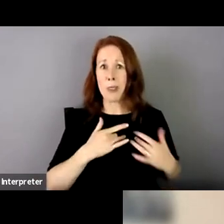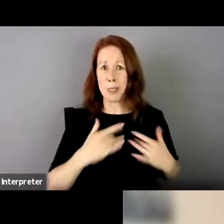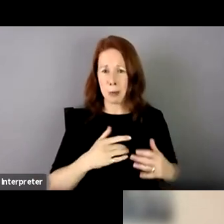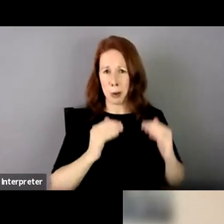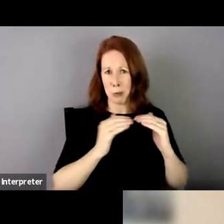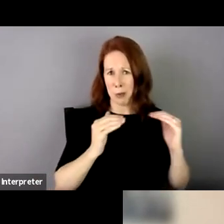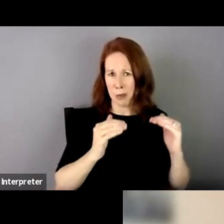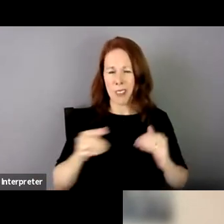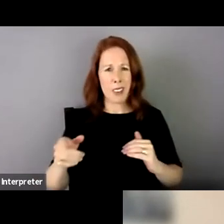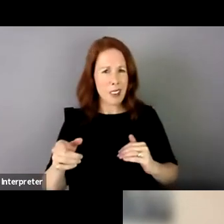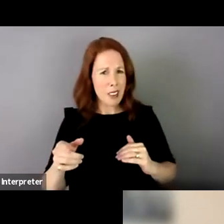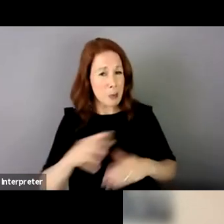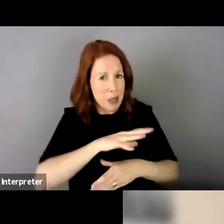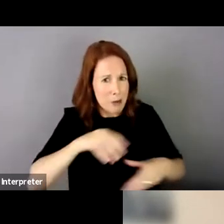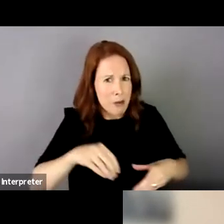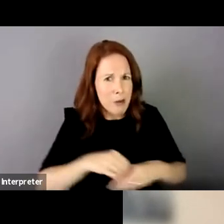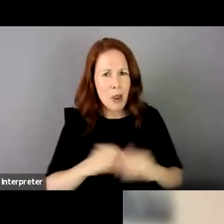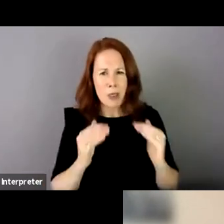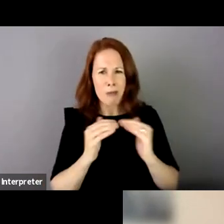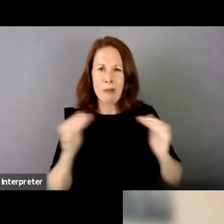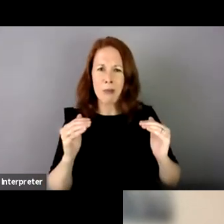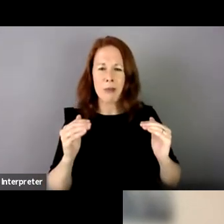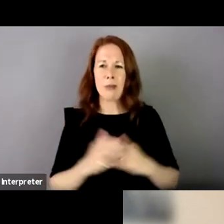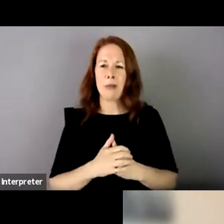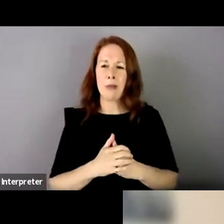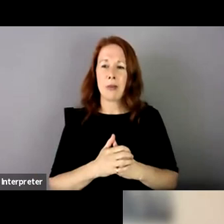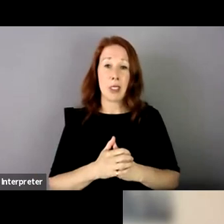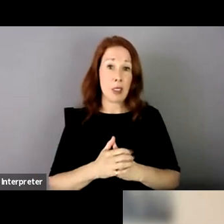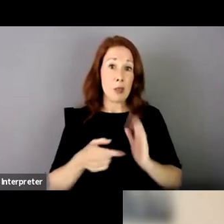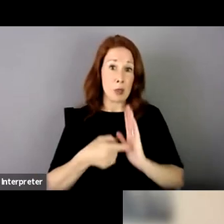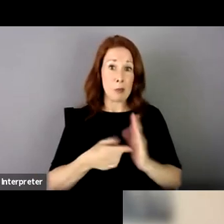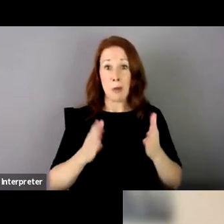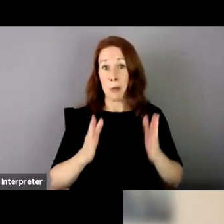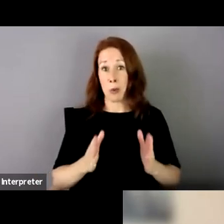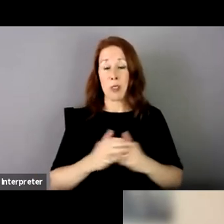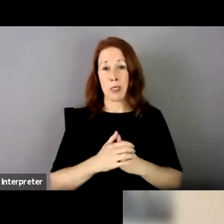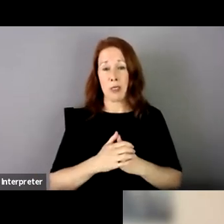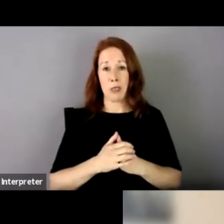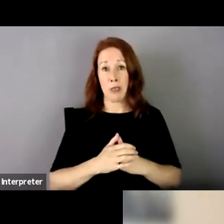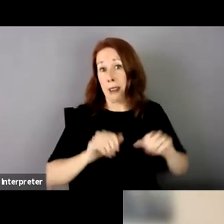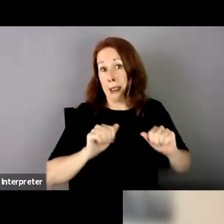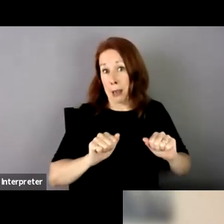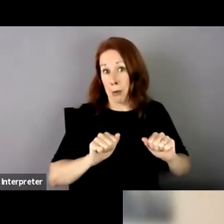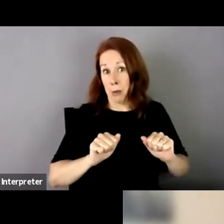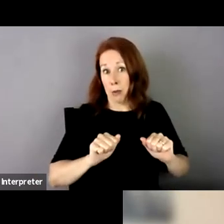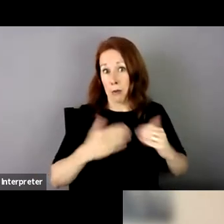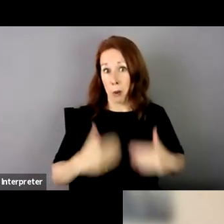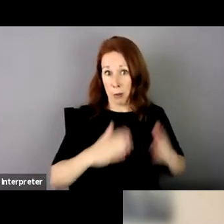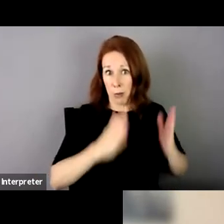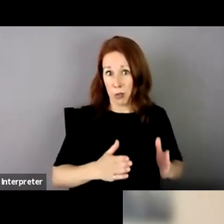in situations where, I guess I would say, someone who is considered abled